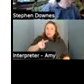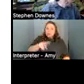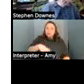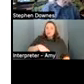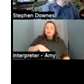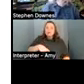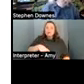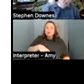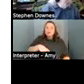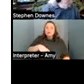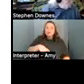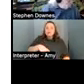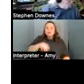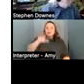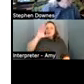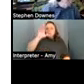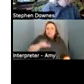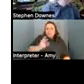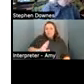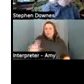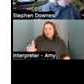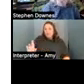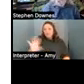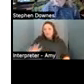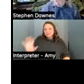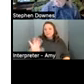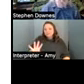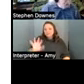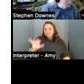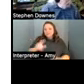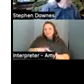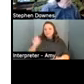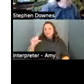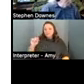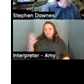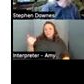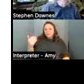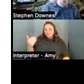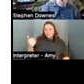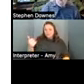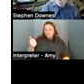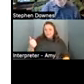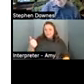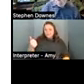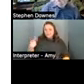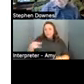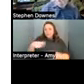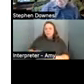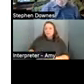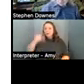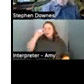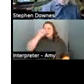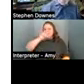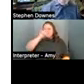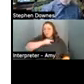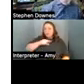in this uh lower right hand corner that's from 2015 a product called google deep dream